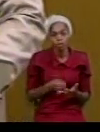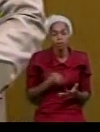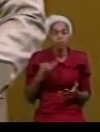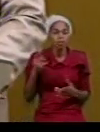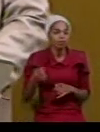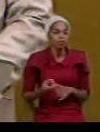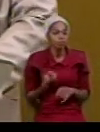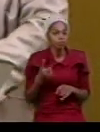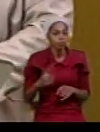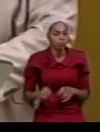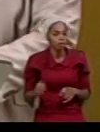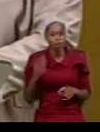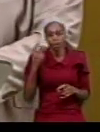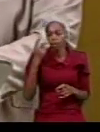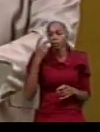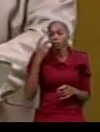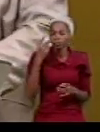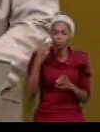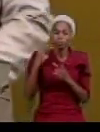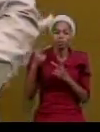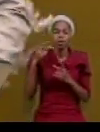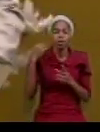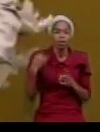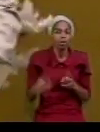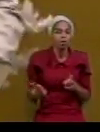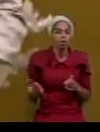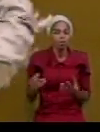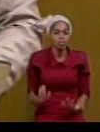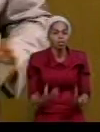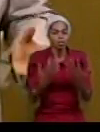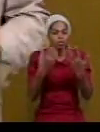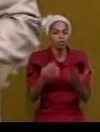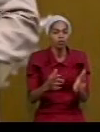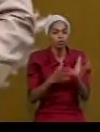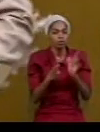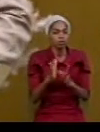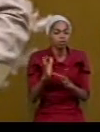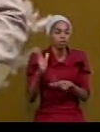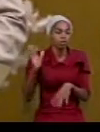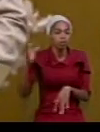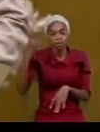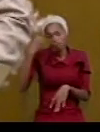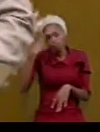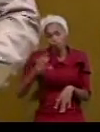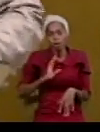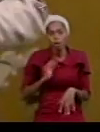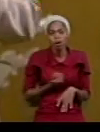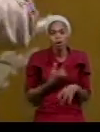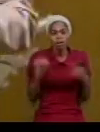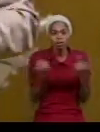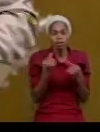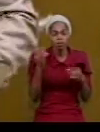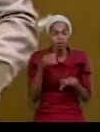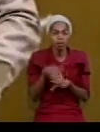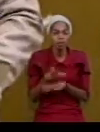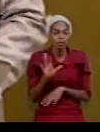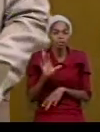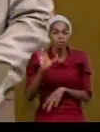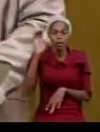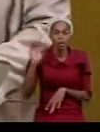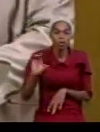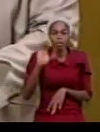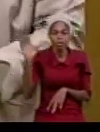our Lord Jesus Christ for our sins on the cross of Calvary. We had gone through some ceremonial laws, and we had seen